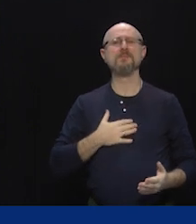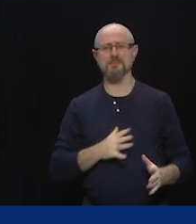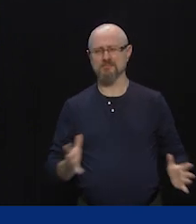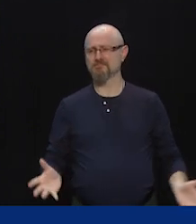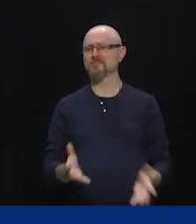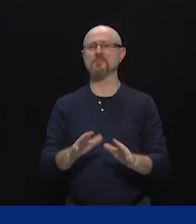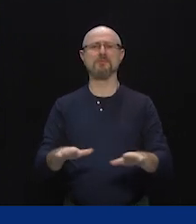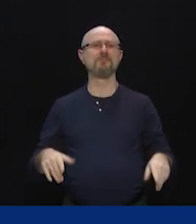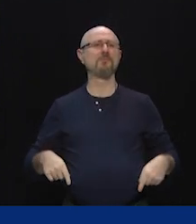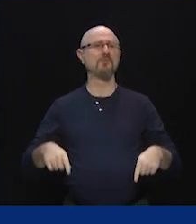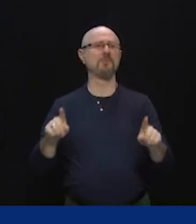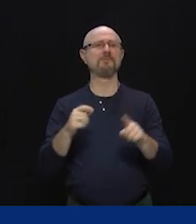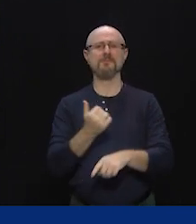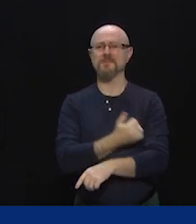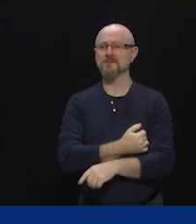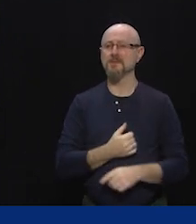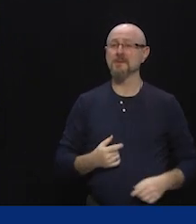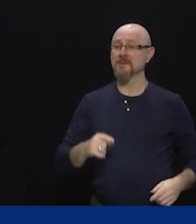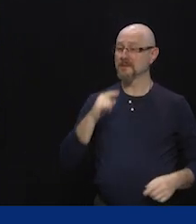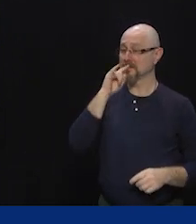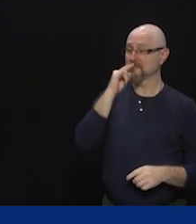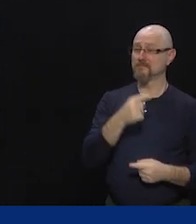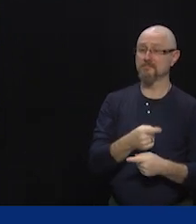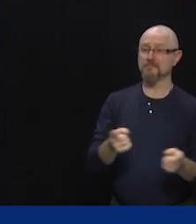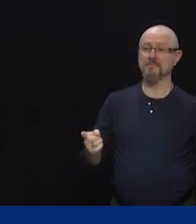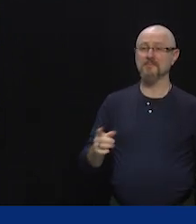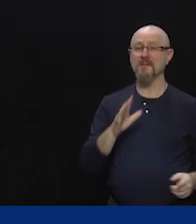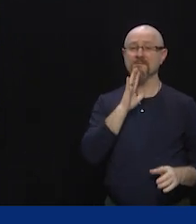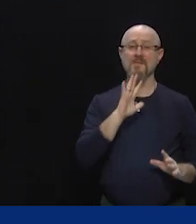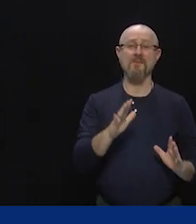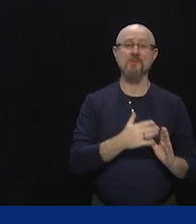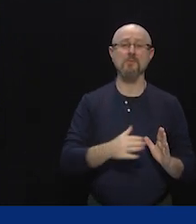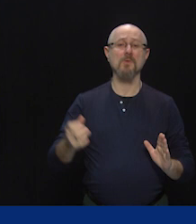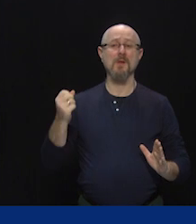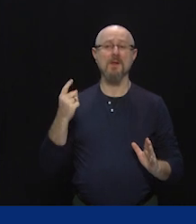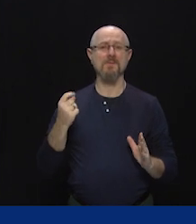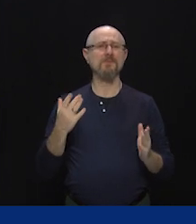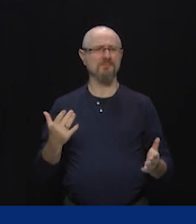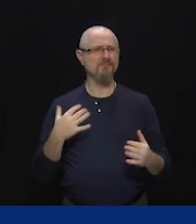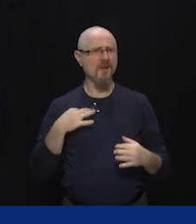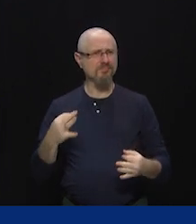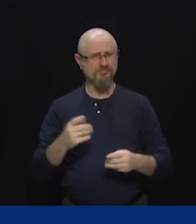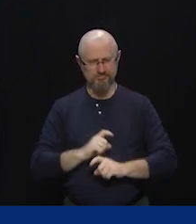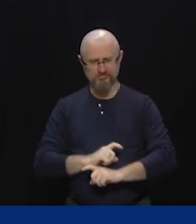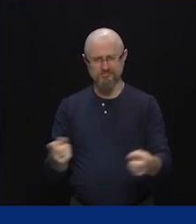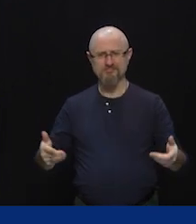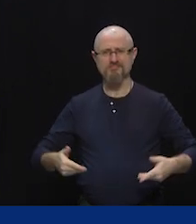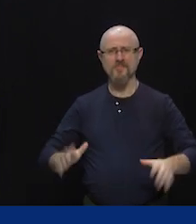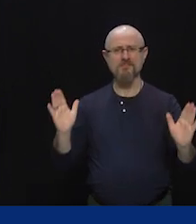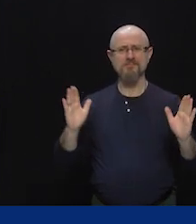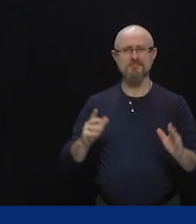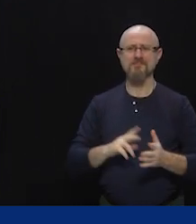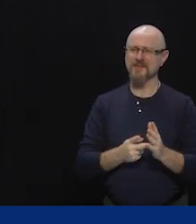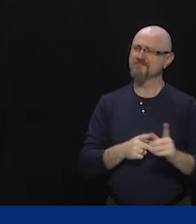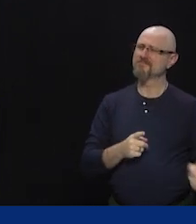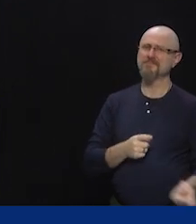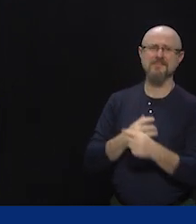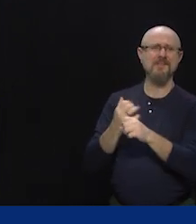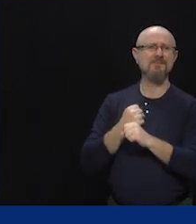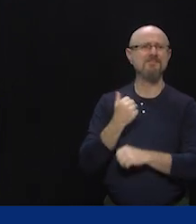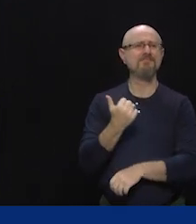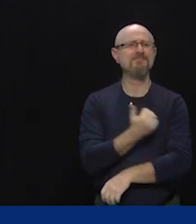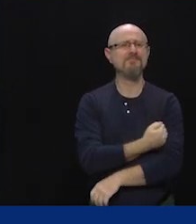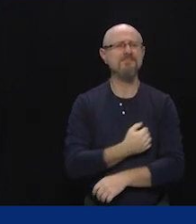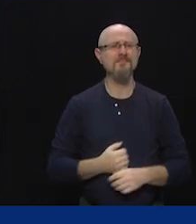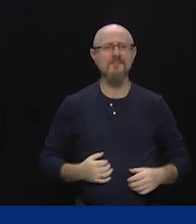children 5 to 11-year-olds, using this time to get this done is really smart. And children 5